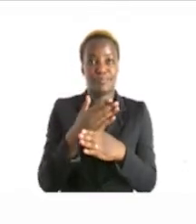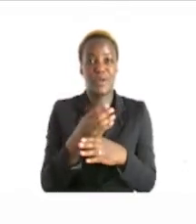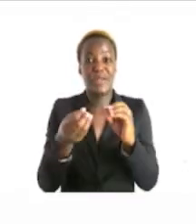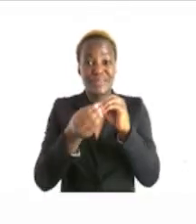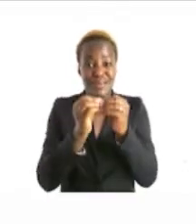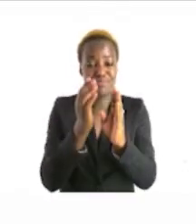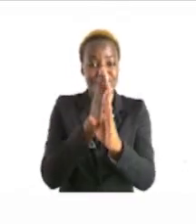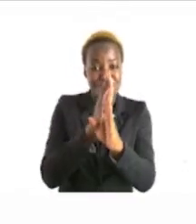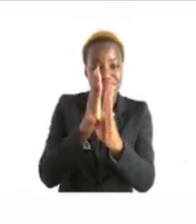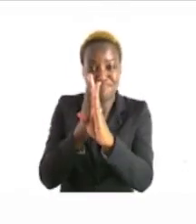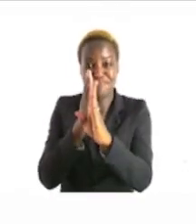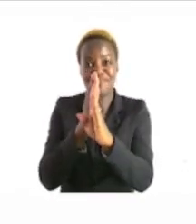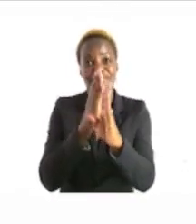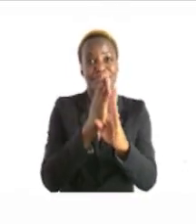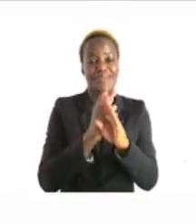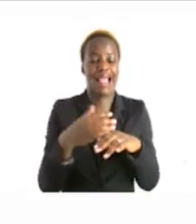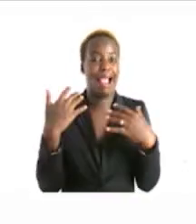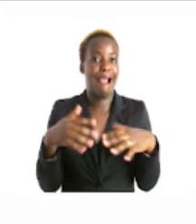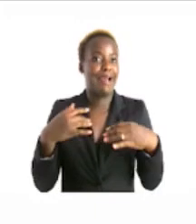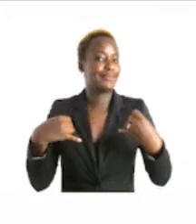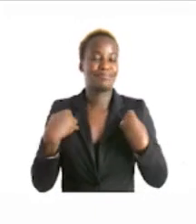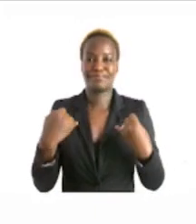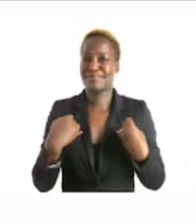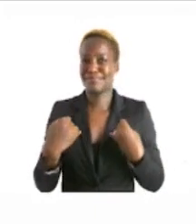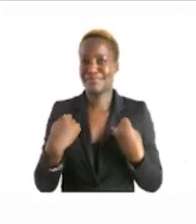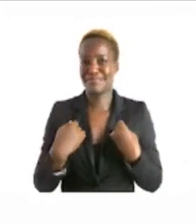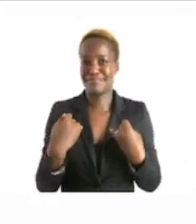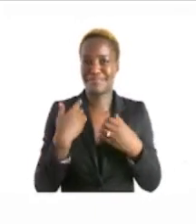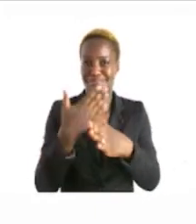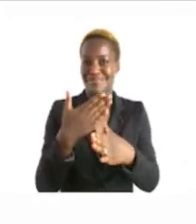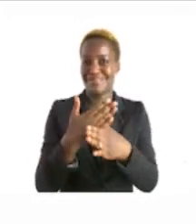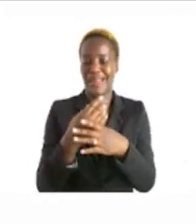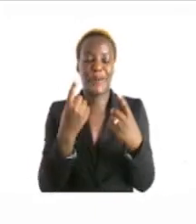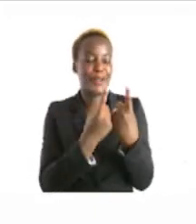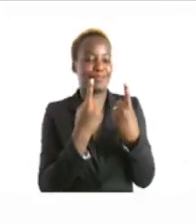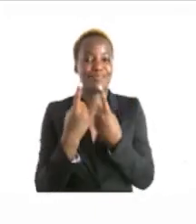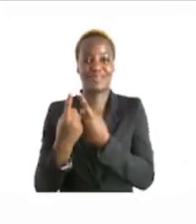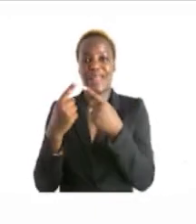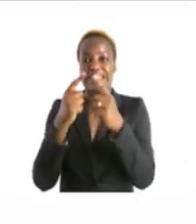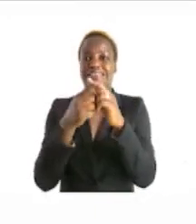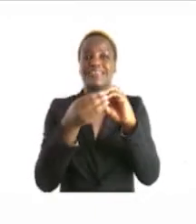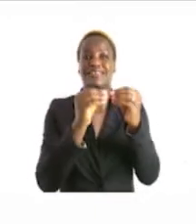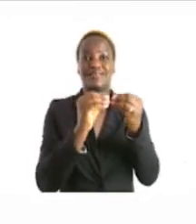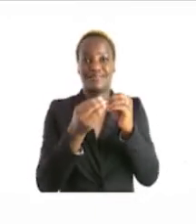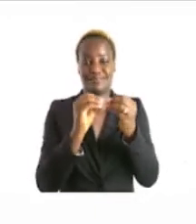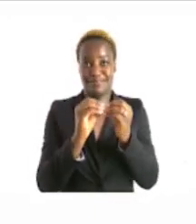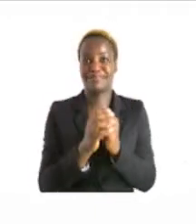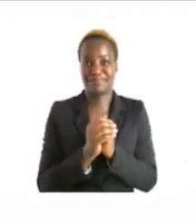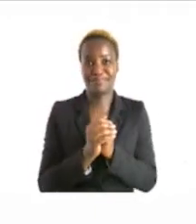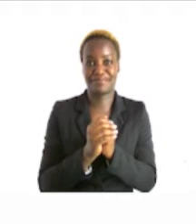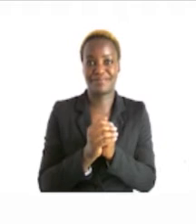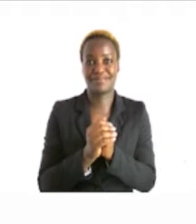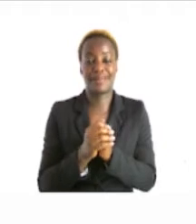numbers. Now here is a very fun activity. We are just going to play around with the numbers. All right. I will